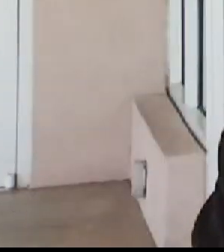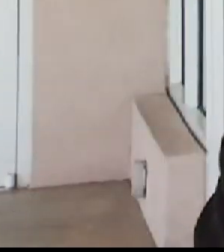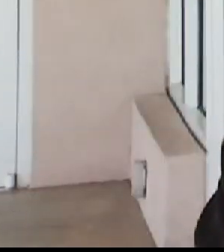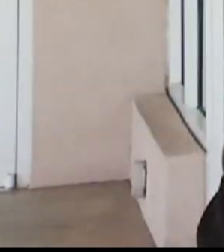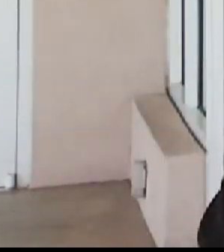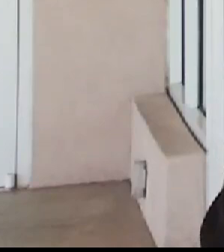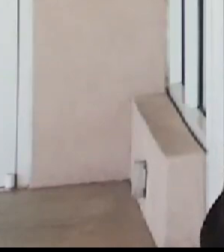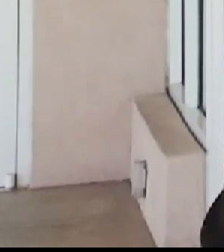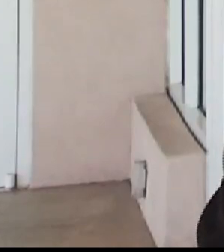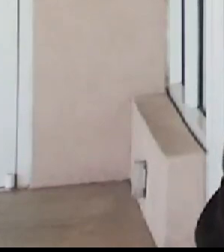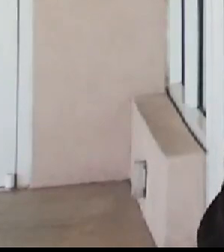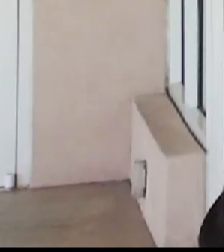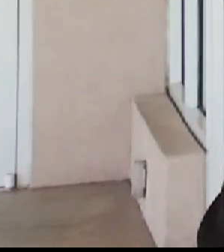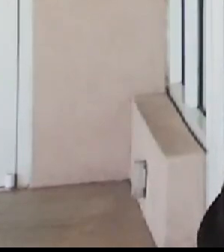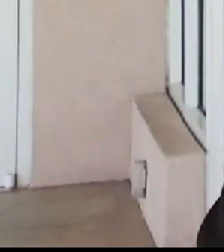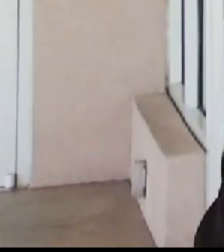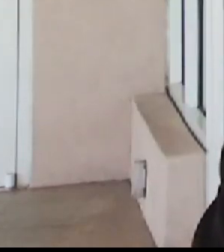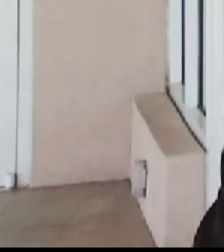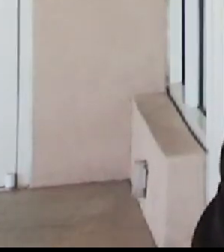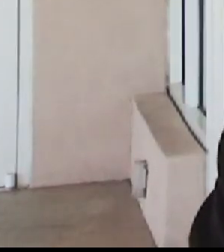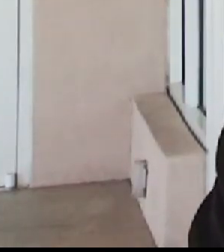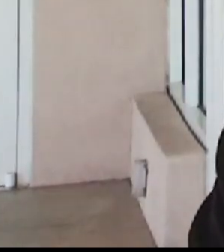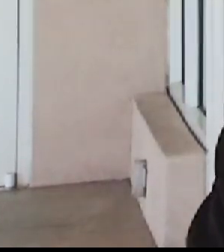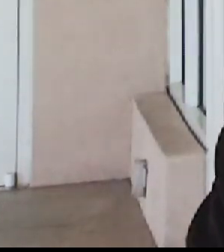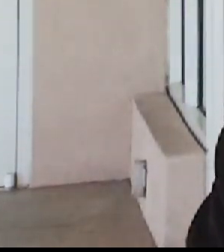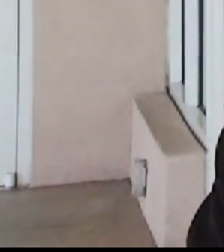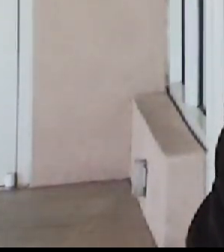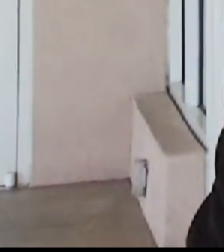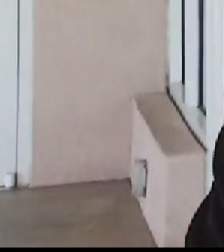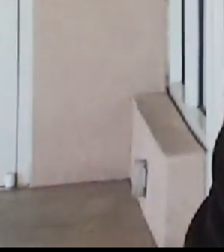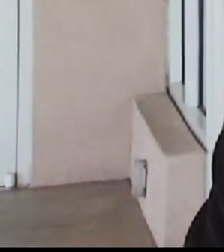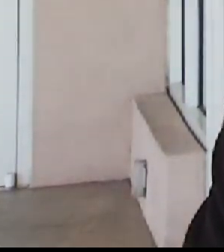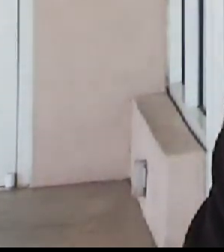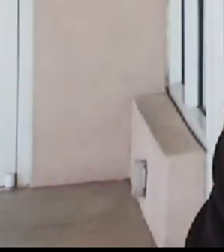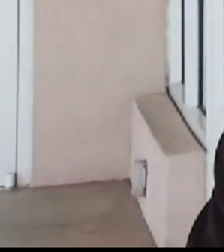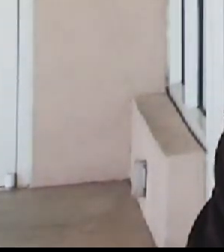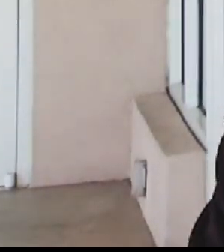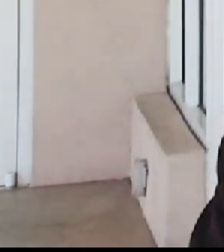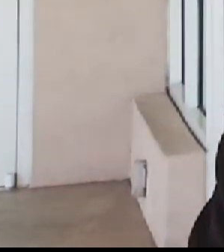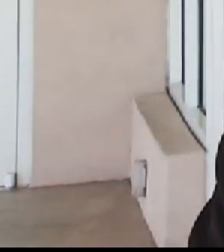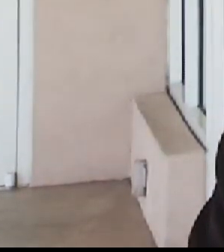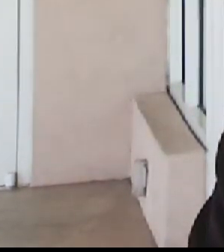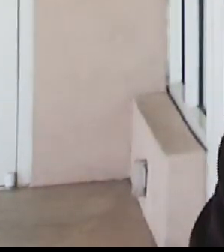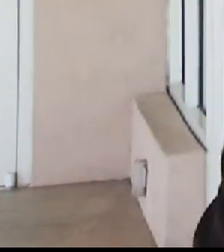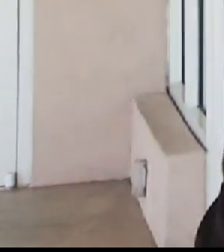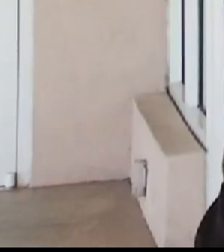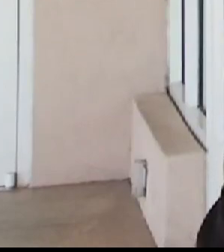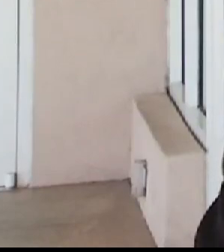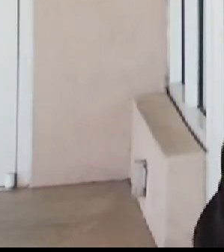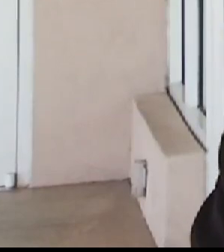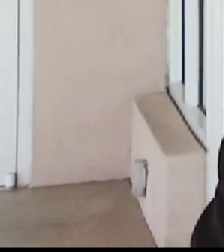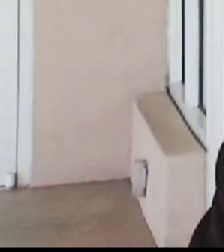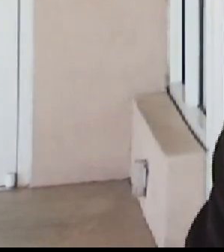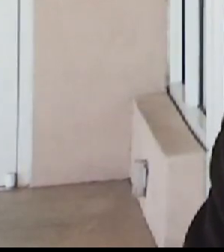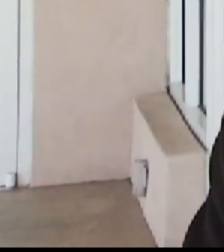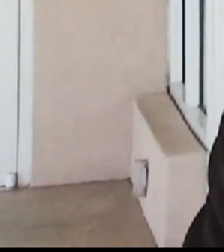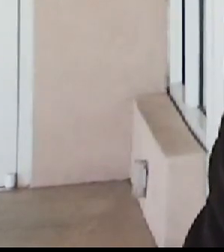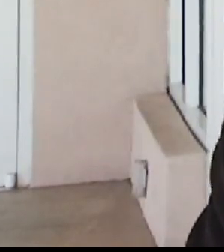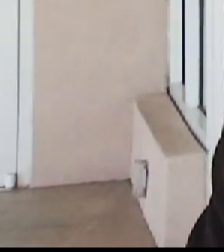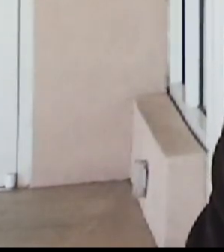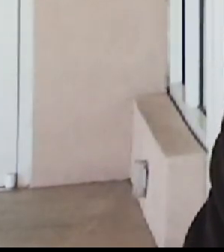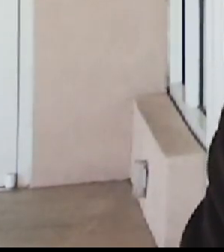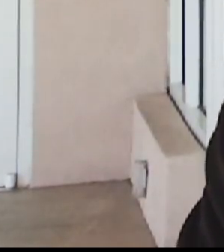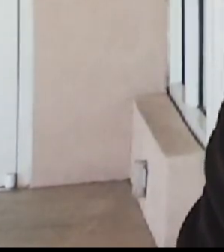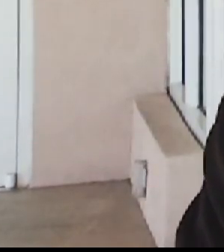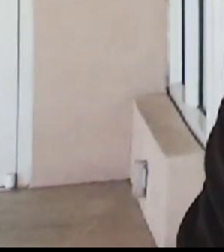It's expected to turn around our economy, and today the Christie administration launched the Bahamas' first ever National Development Plan. I'm Myles Munroe, and you